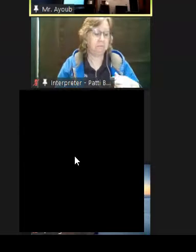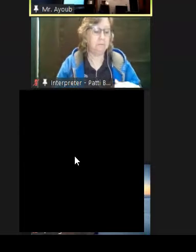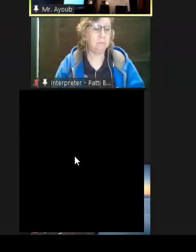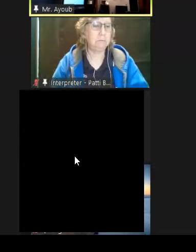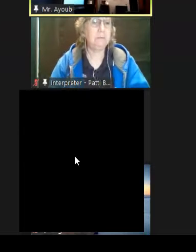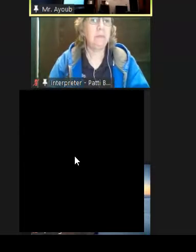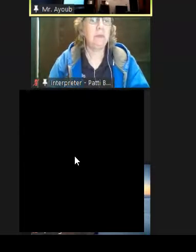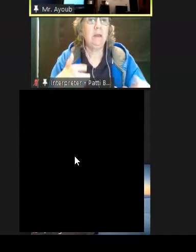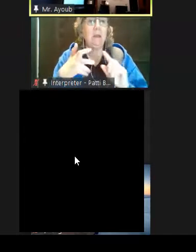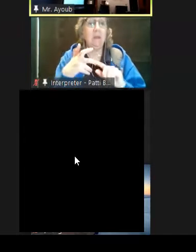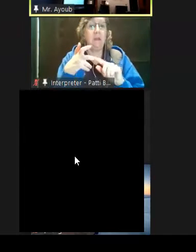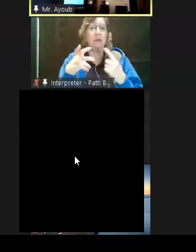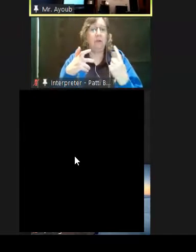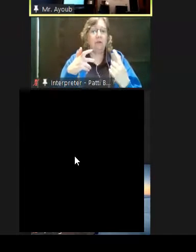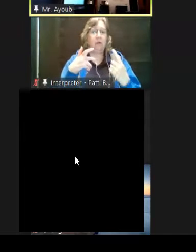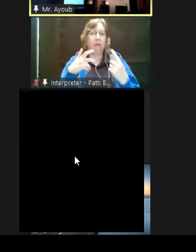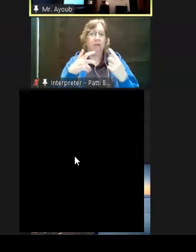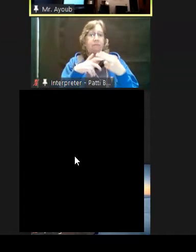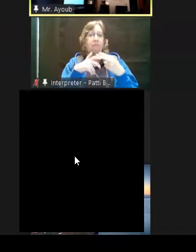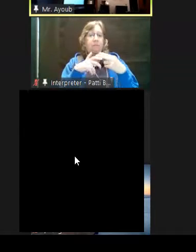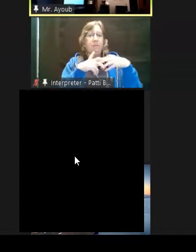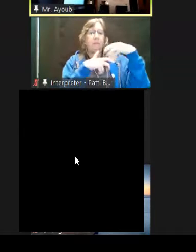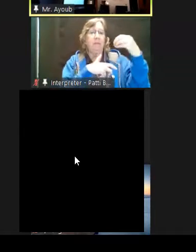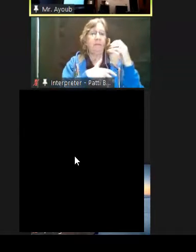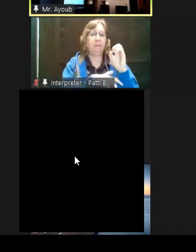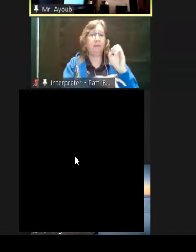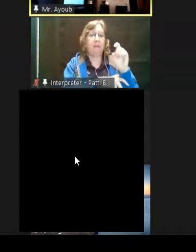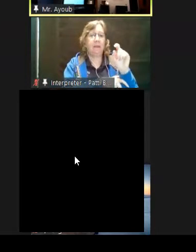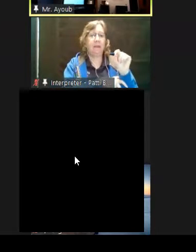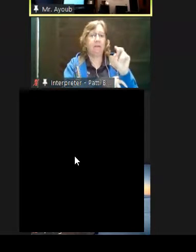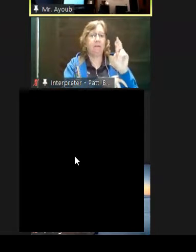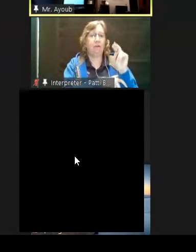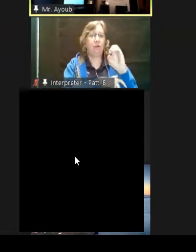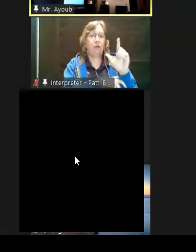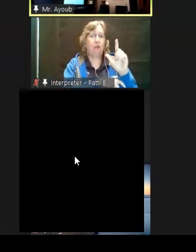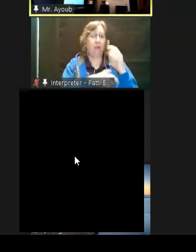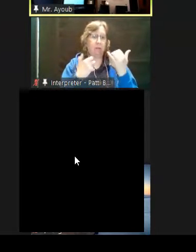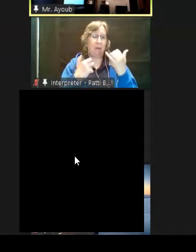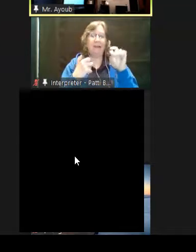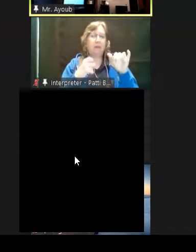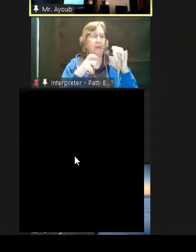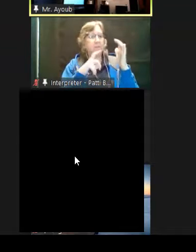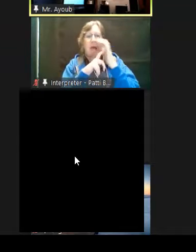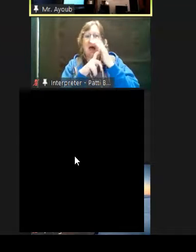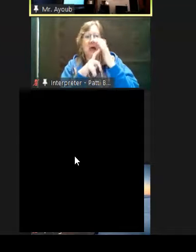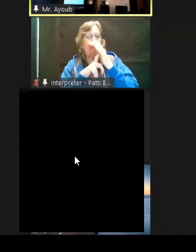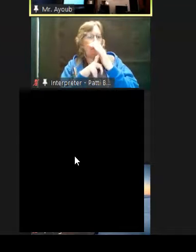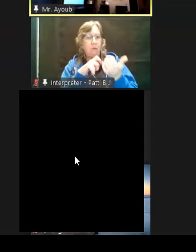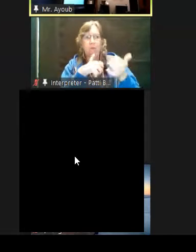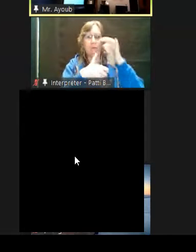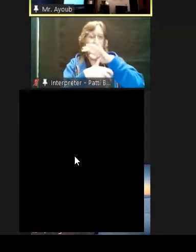And then the third one I talked about was the external one, which is the most popular and widely used now, and the one that's